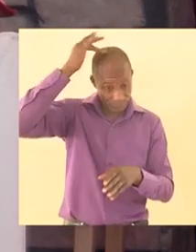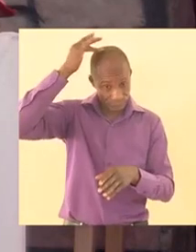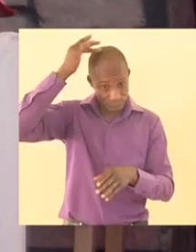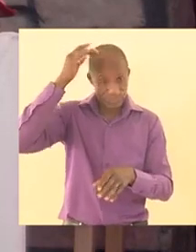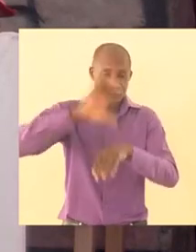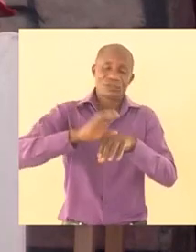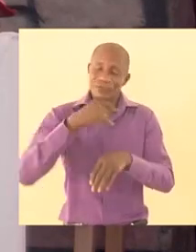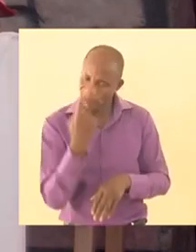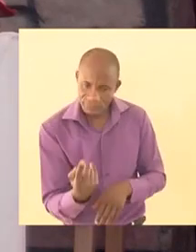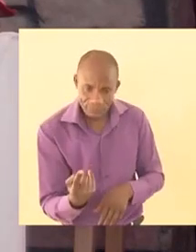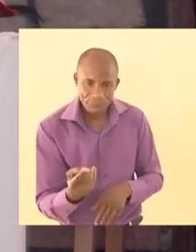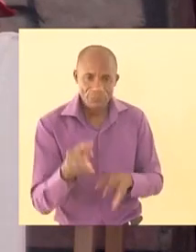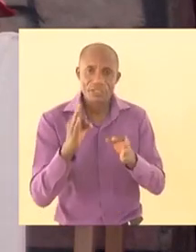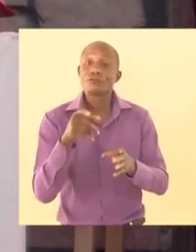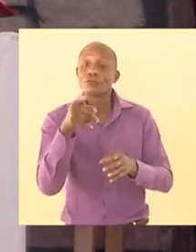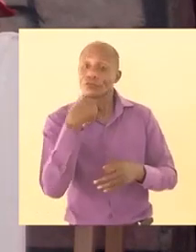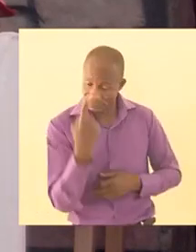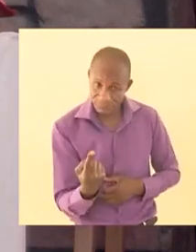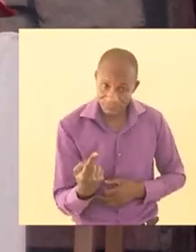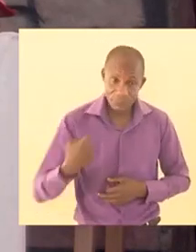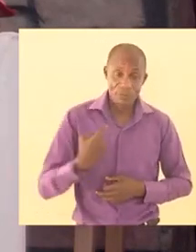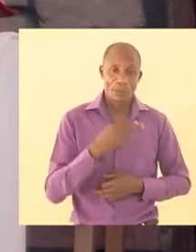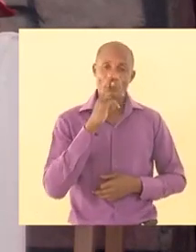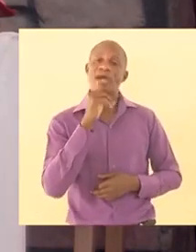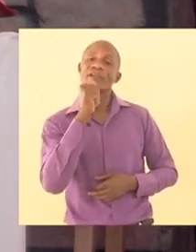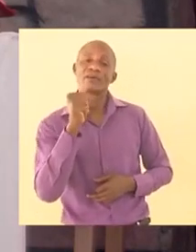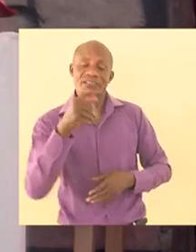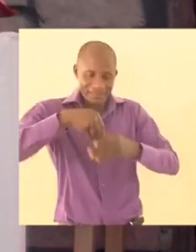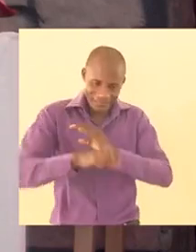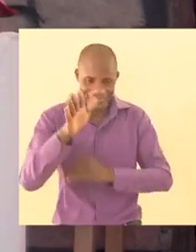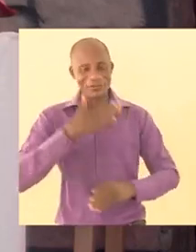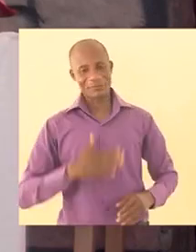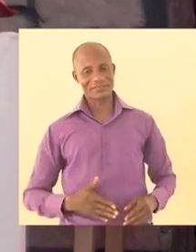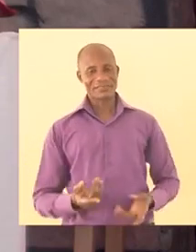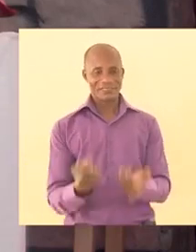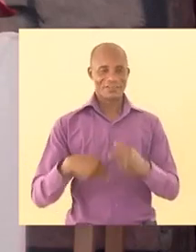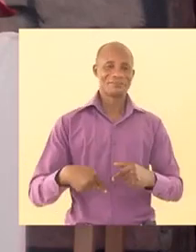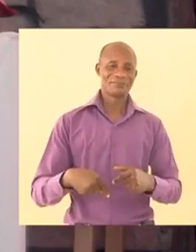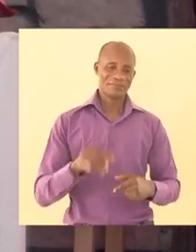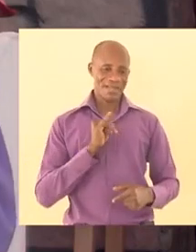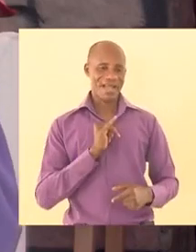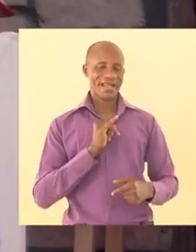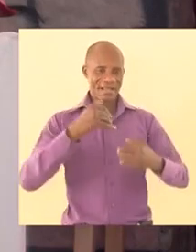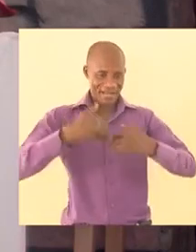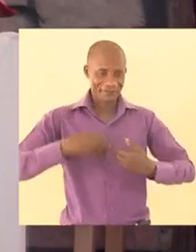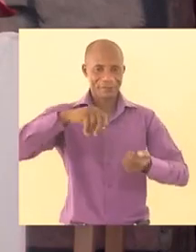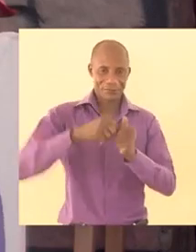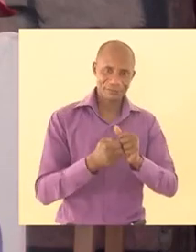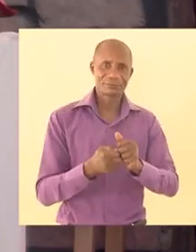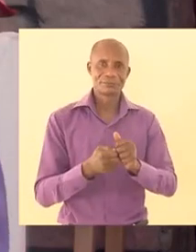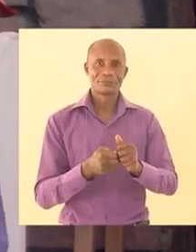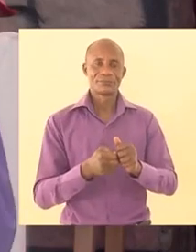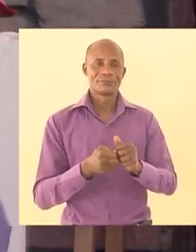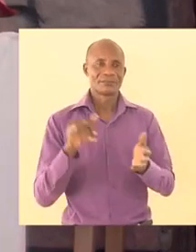church say? The church says, if you say we are not inside your body, so if you come and you say that I have a problem, that I'm